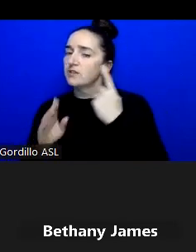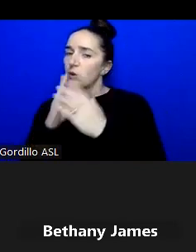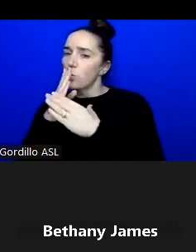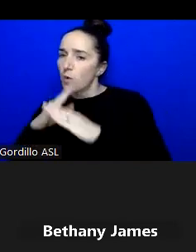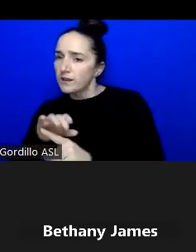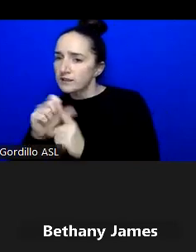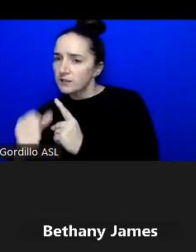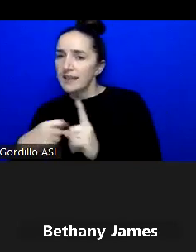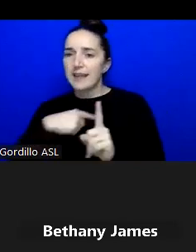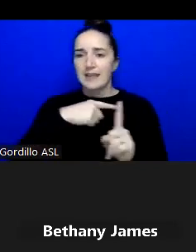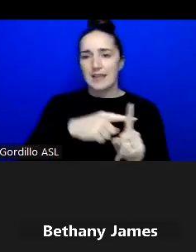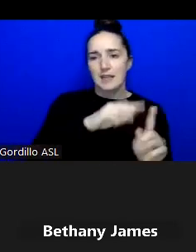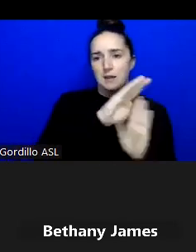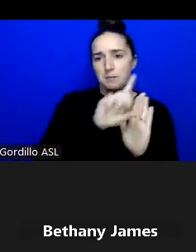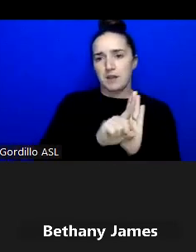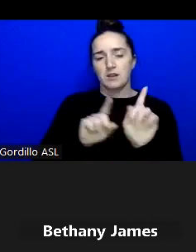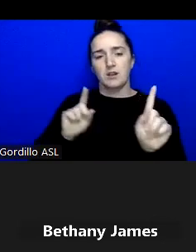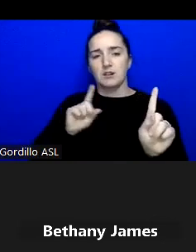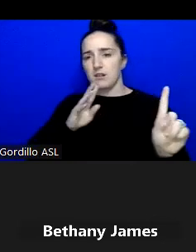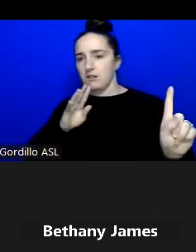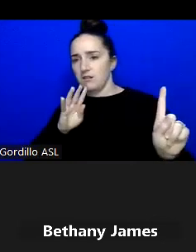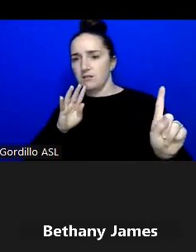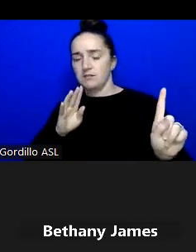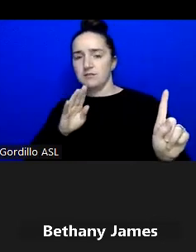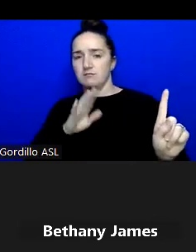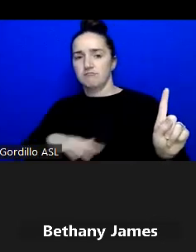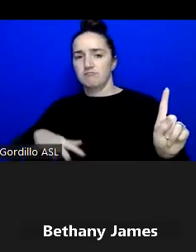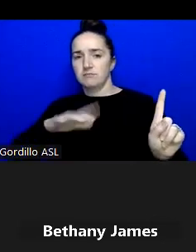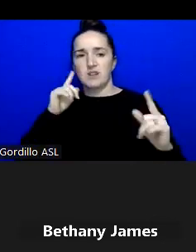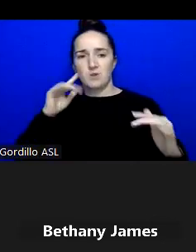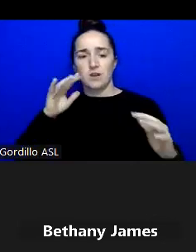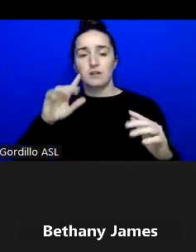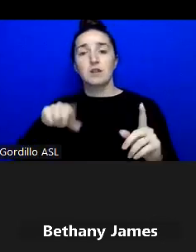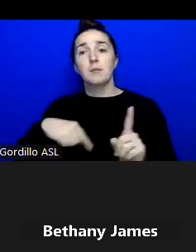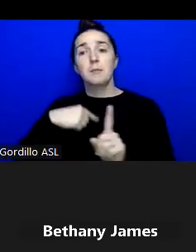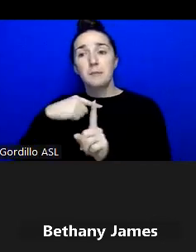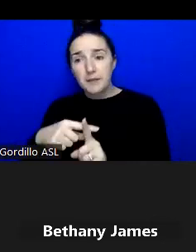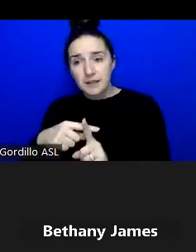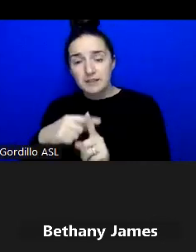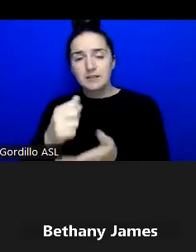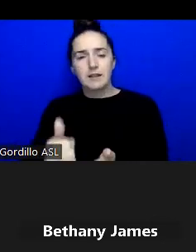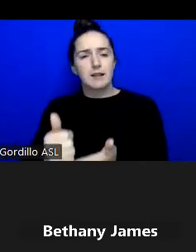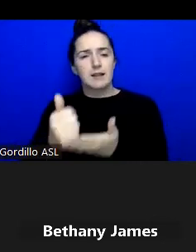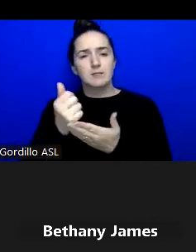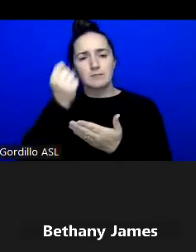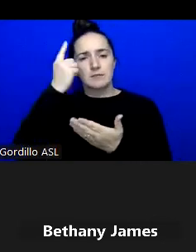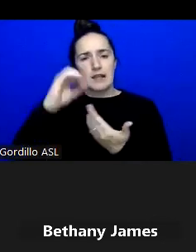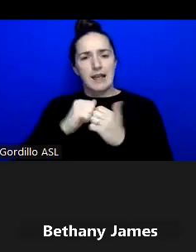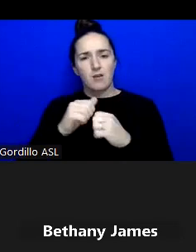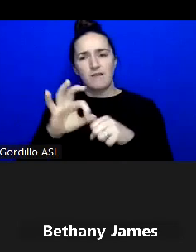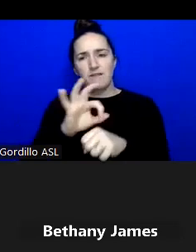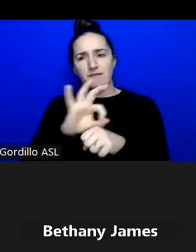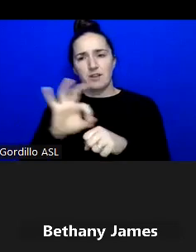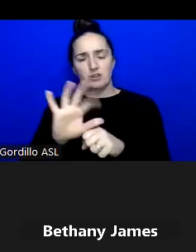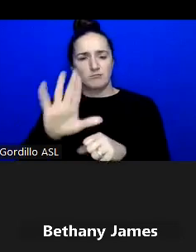at how that correlates with their perceptions of how they're able to function and communicate in their everyday life,